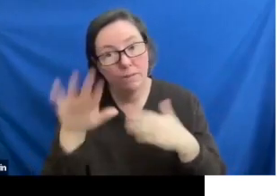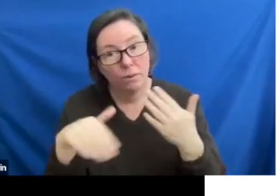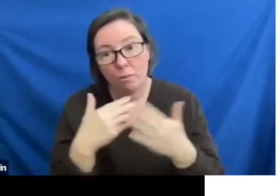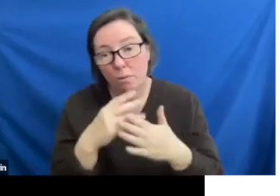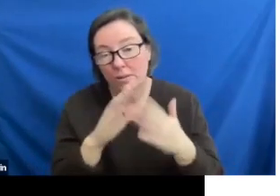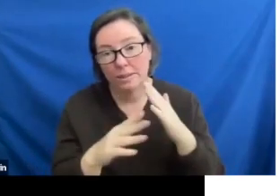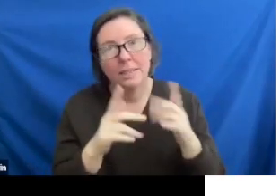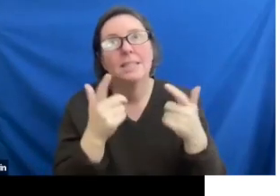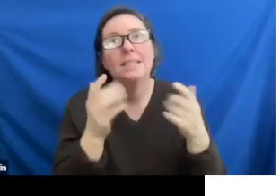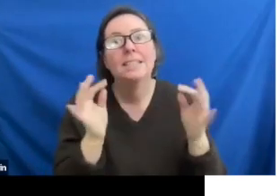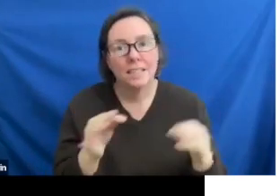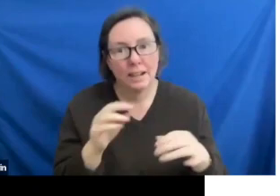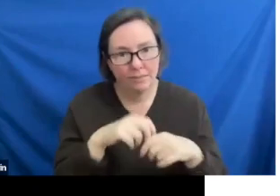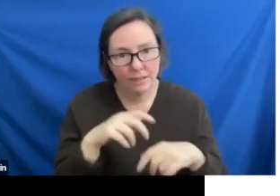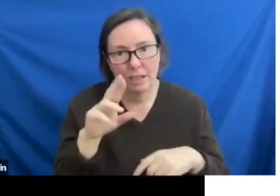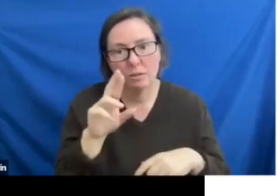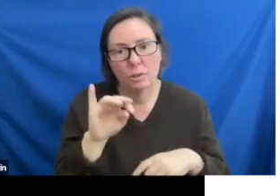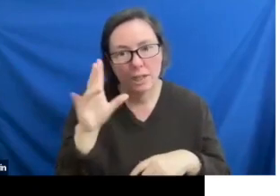slide, Dan.